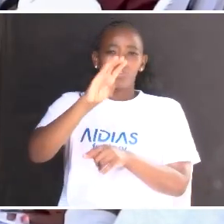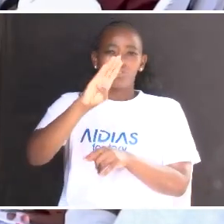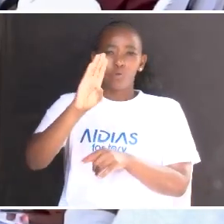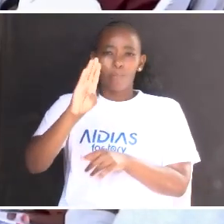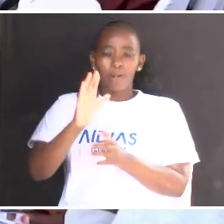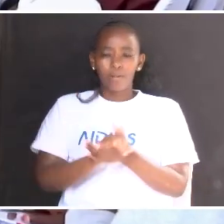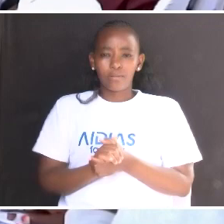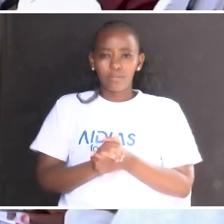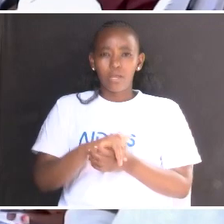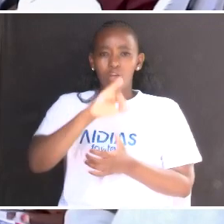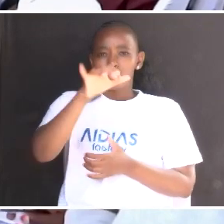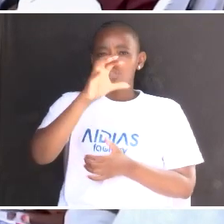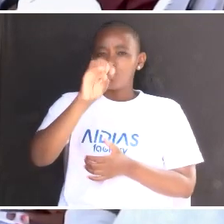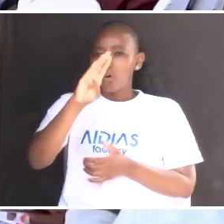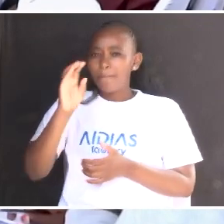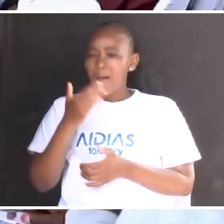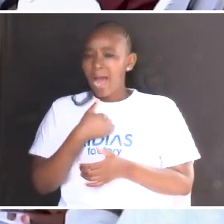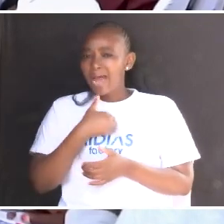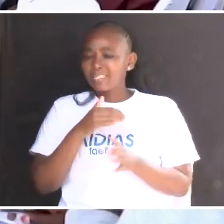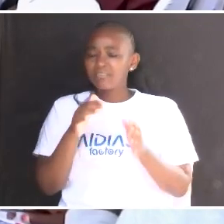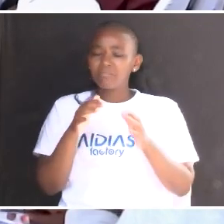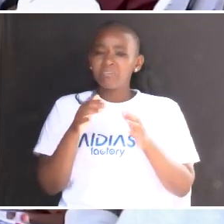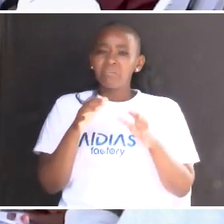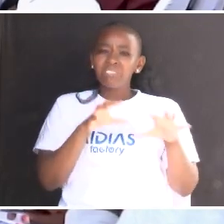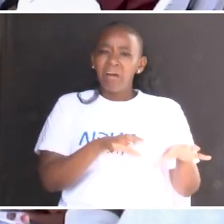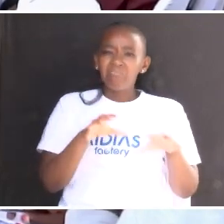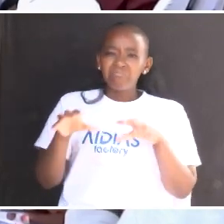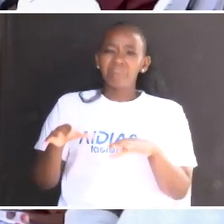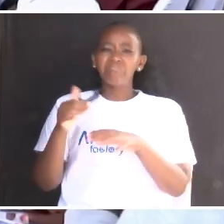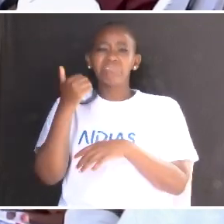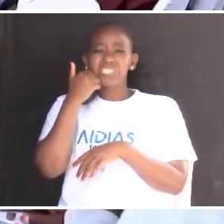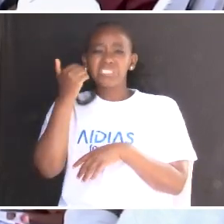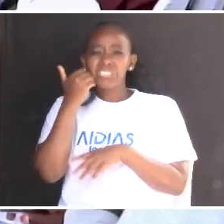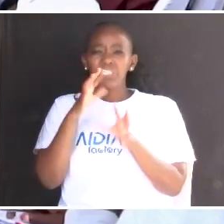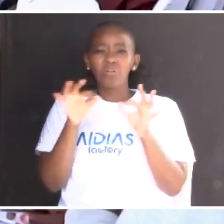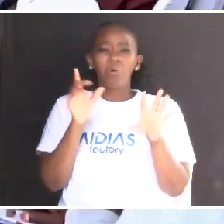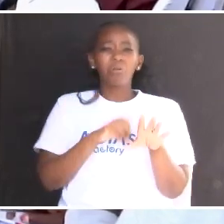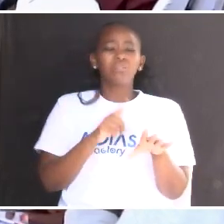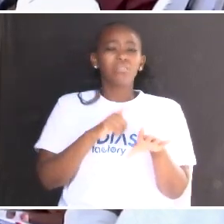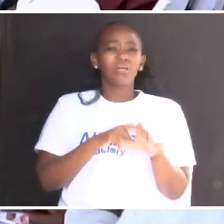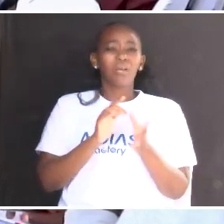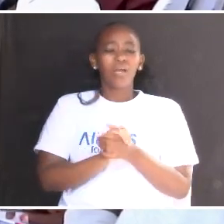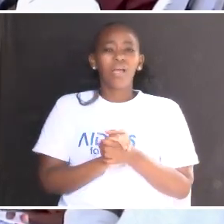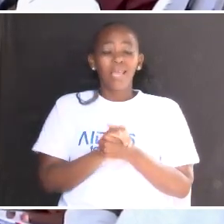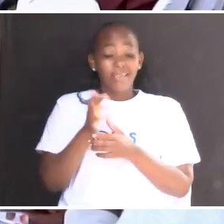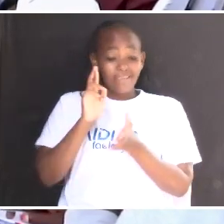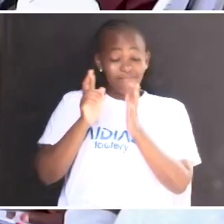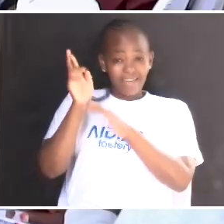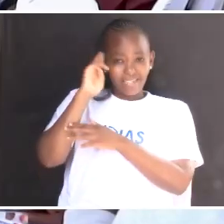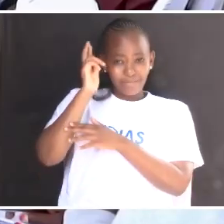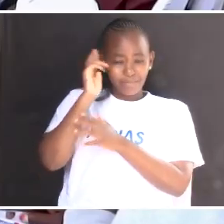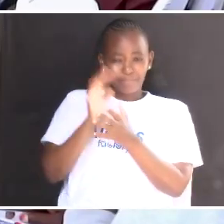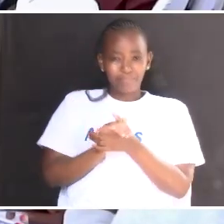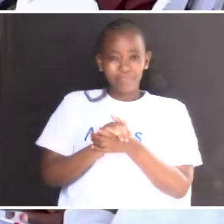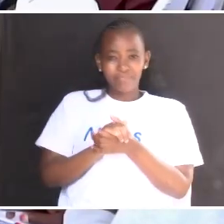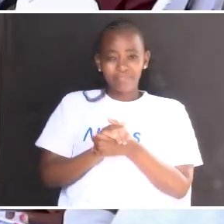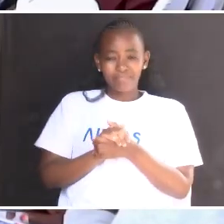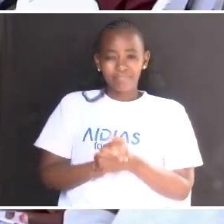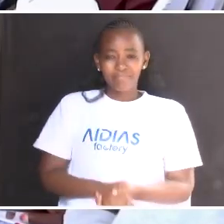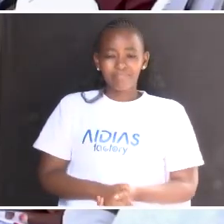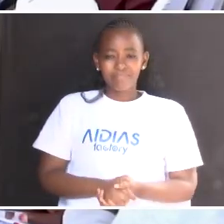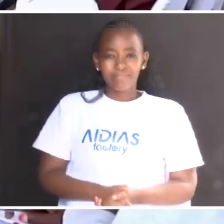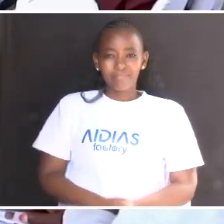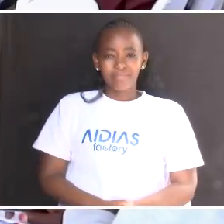So, Job alikuwa na story yake, he suffered, alikuwa na diseases. Alafu, I think, if I remember my CRE, I